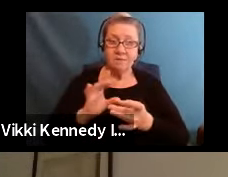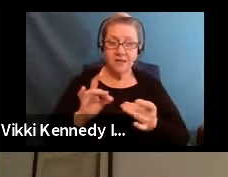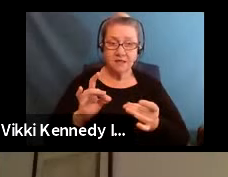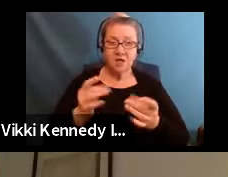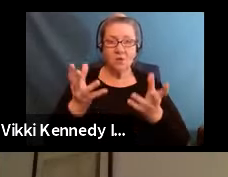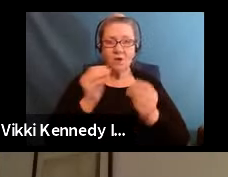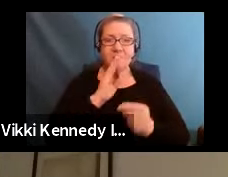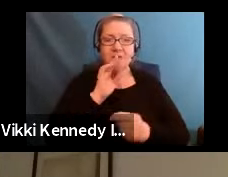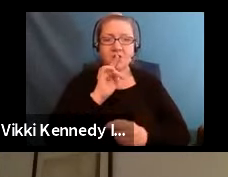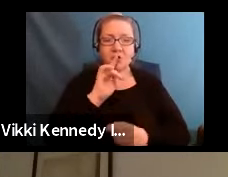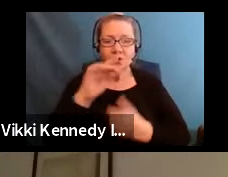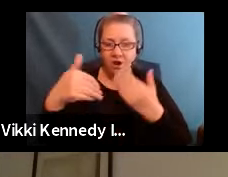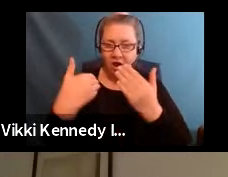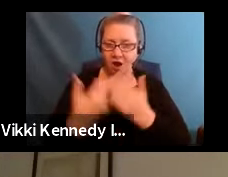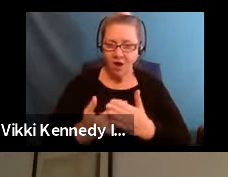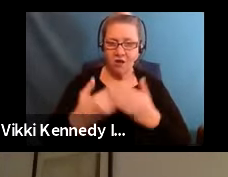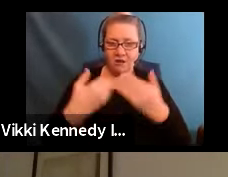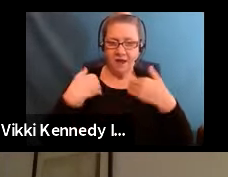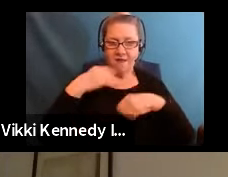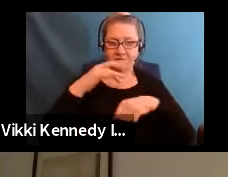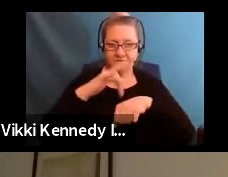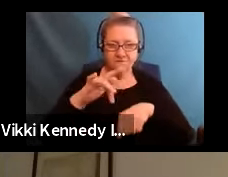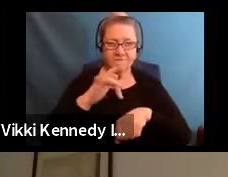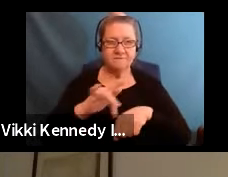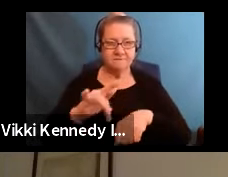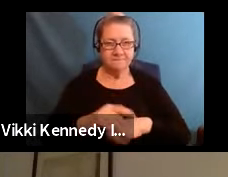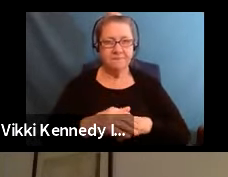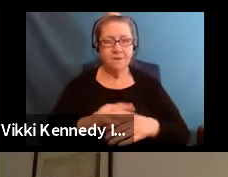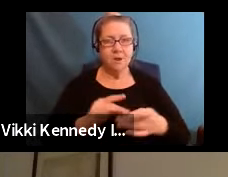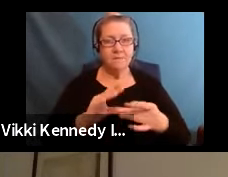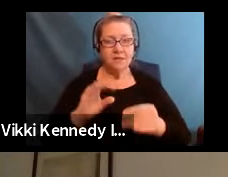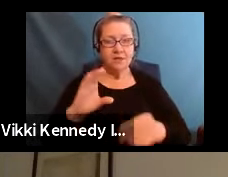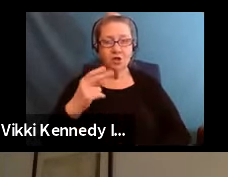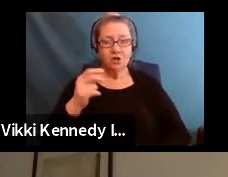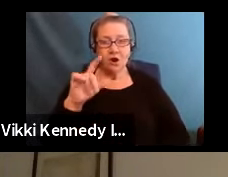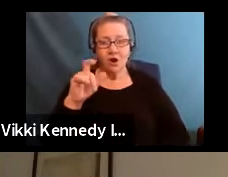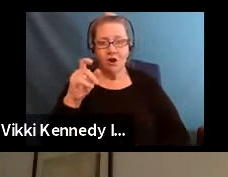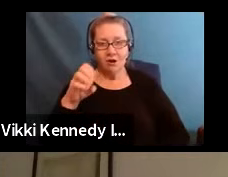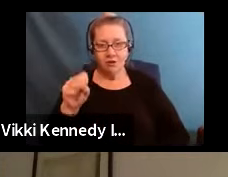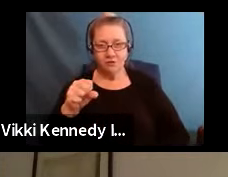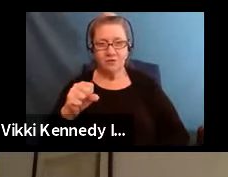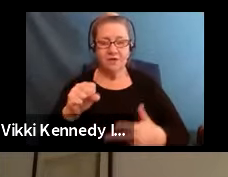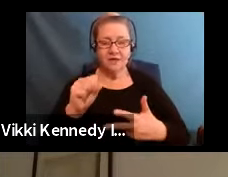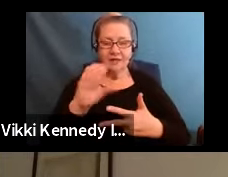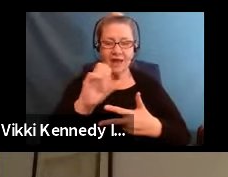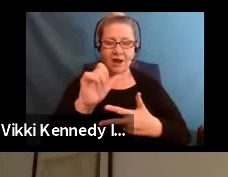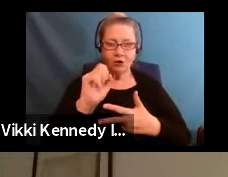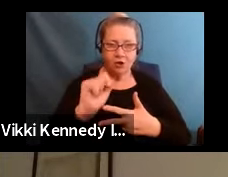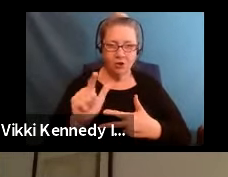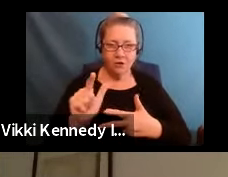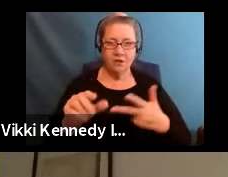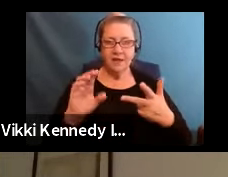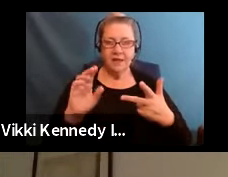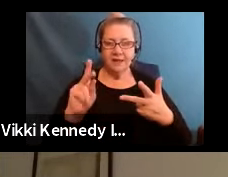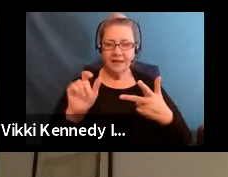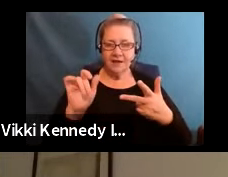want to make sure everybody that wants to comment gets a chance. We'll go to Charles, and then we'll go to Carol Green, and then after Carol, we'll go to